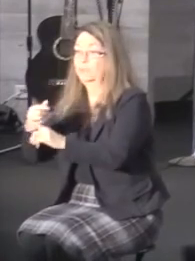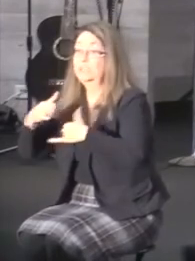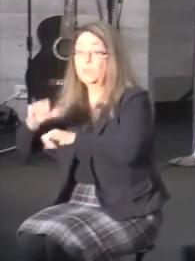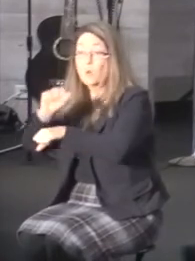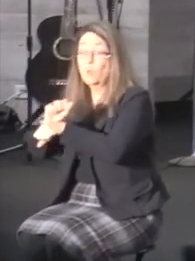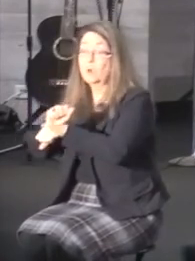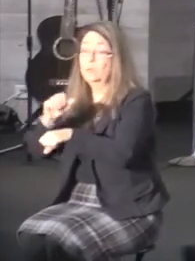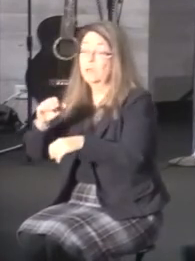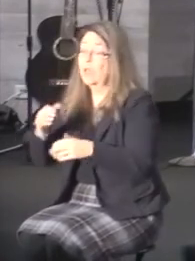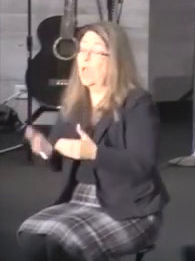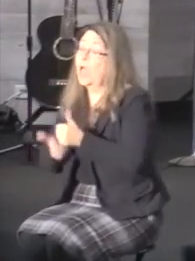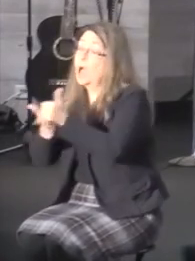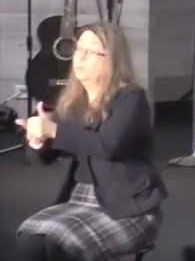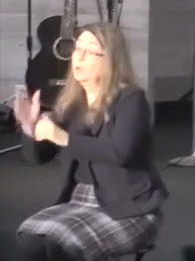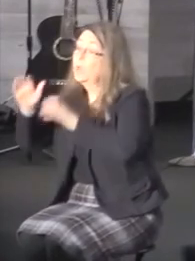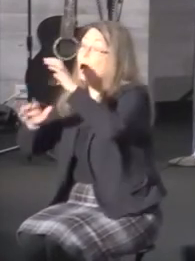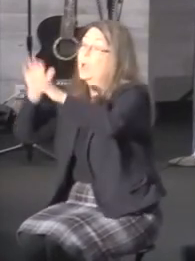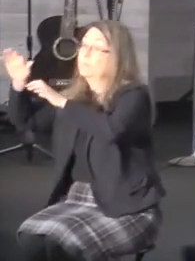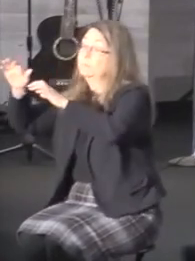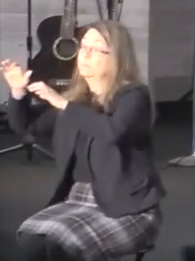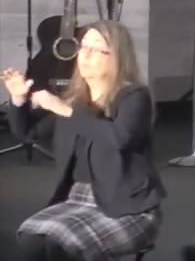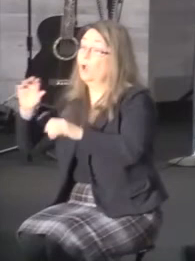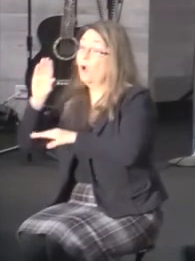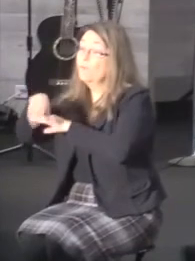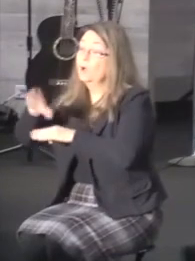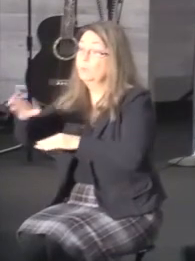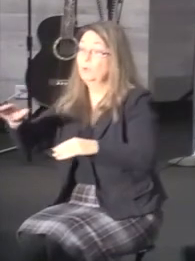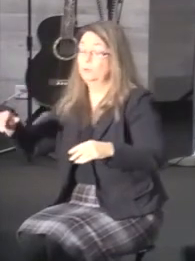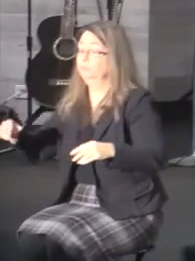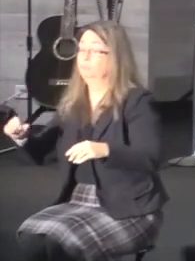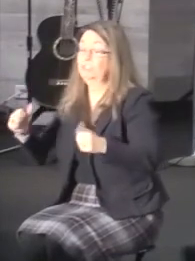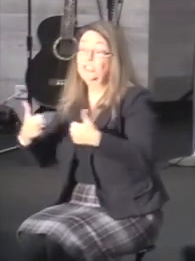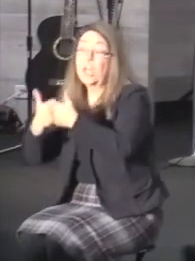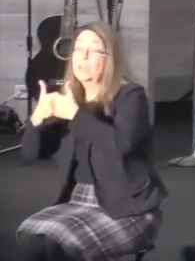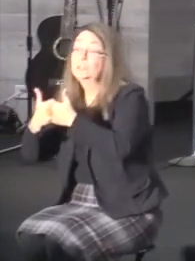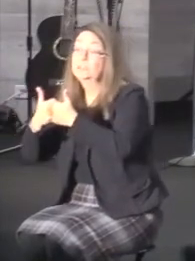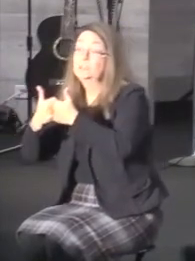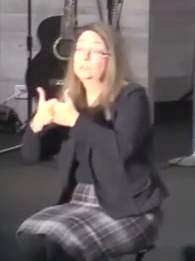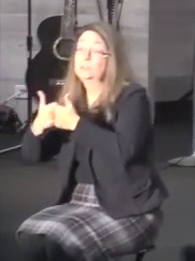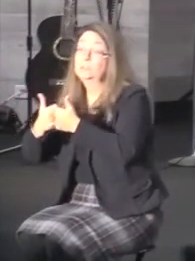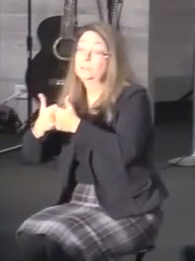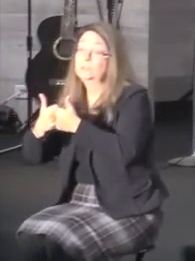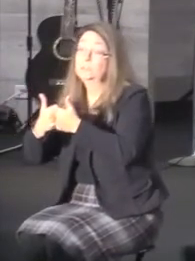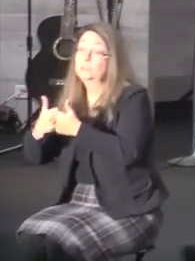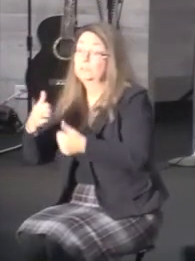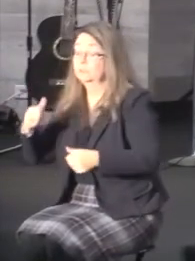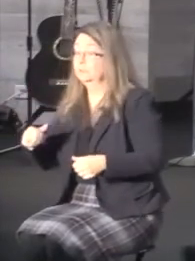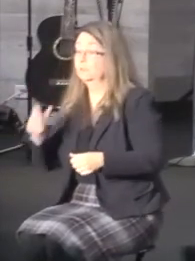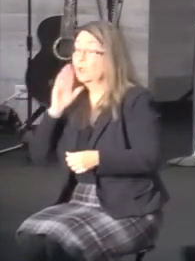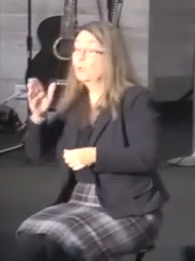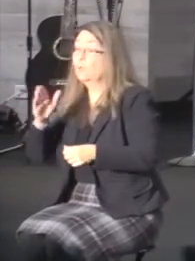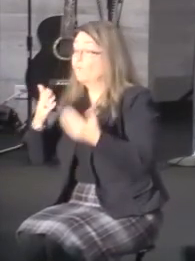you climb that mountain and overcome your obstacles. God will complete the work in the people at the church at Philippi, and God